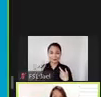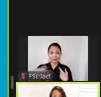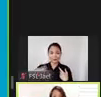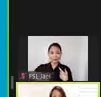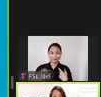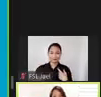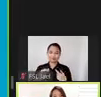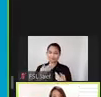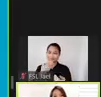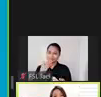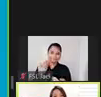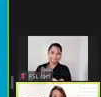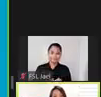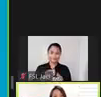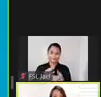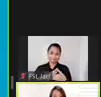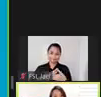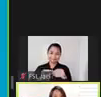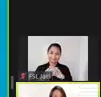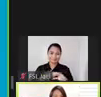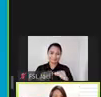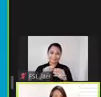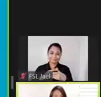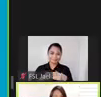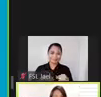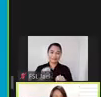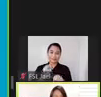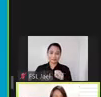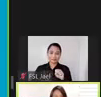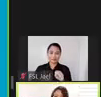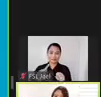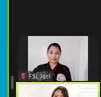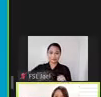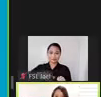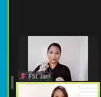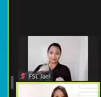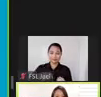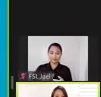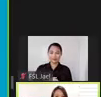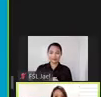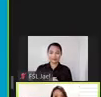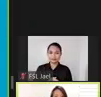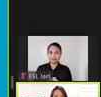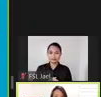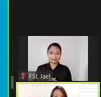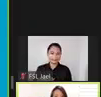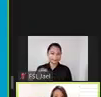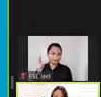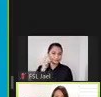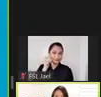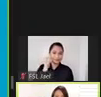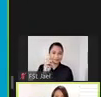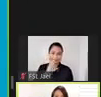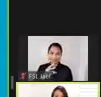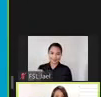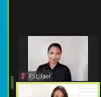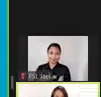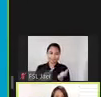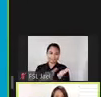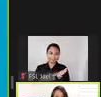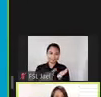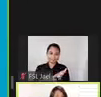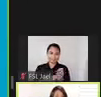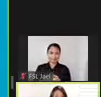me just remind everyone that you may ask your questions and write them in the chat box. We will read them after all of our four panelists